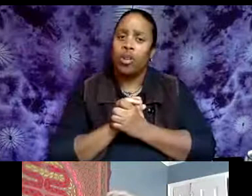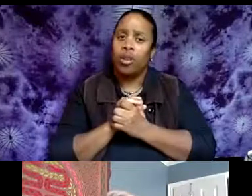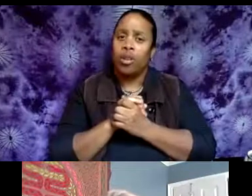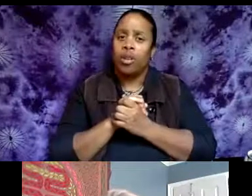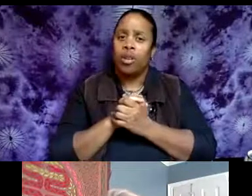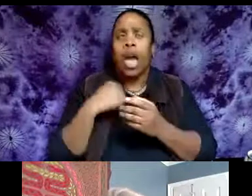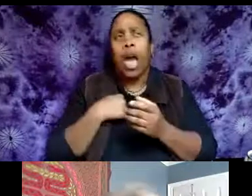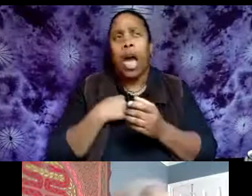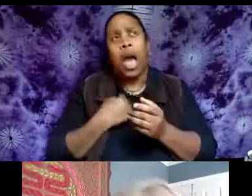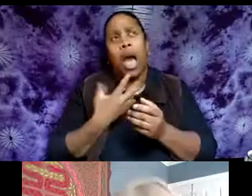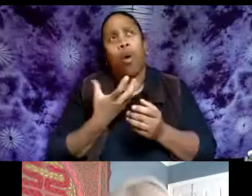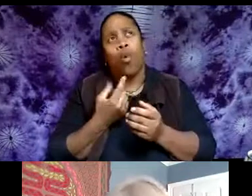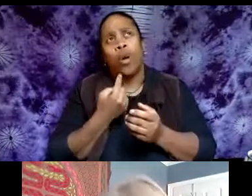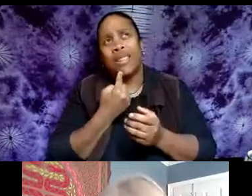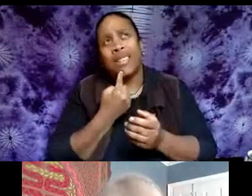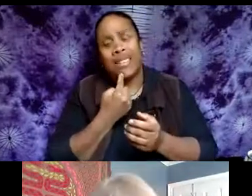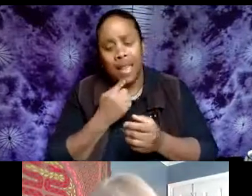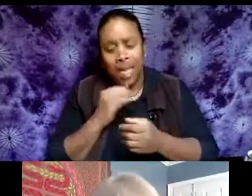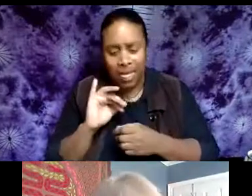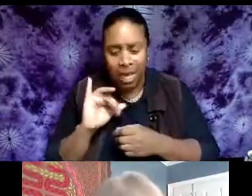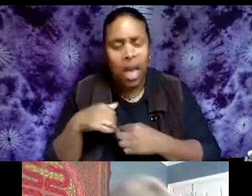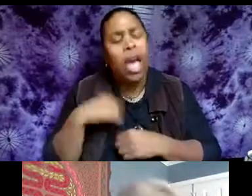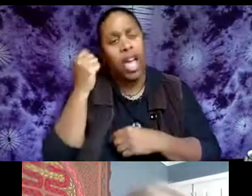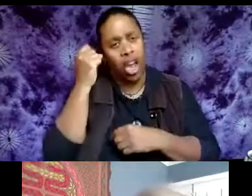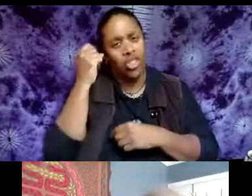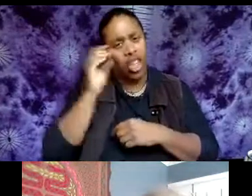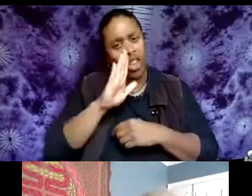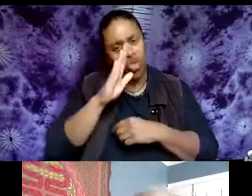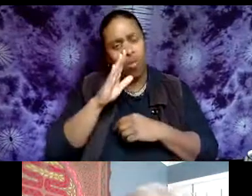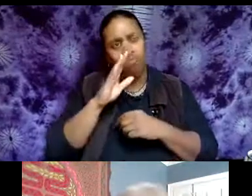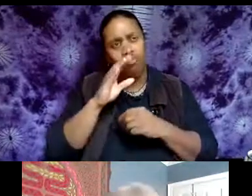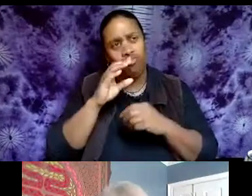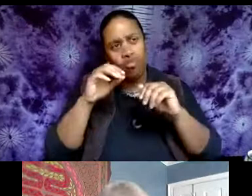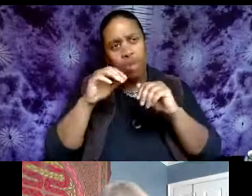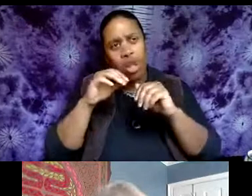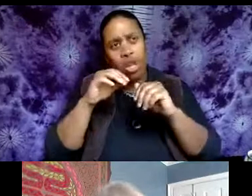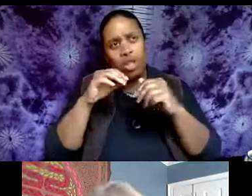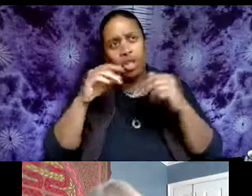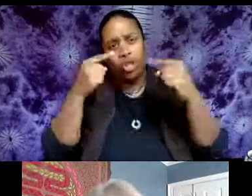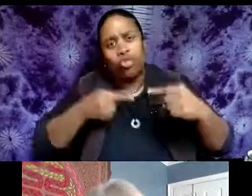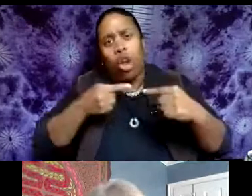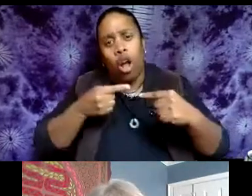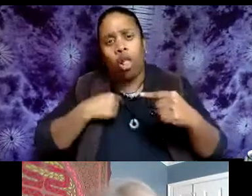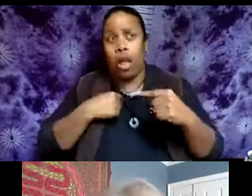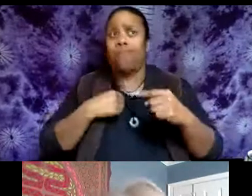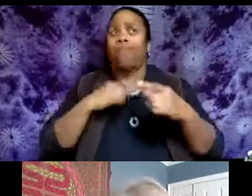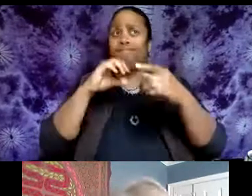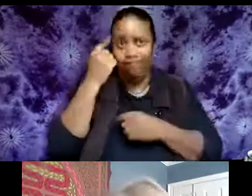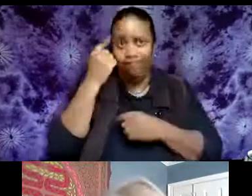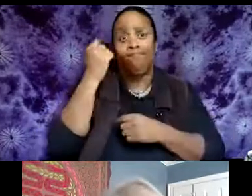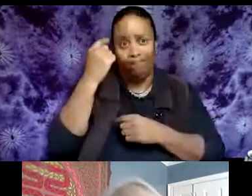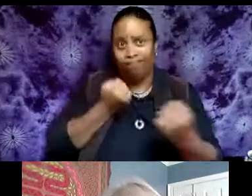guess I wanted to say is that I understand the path that you're going through. I completely can relate to this path, because I've been through the same